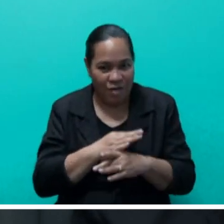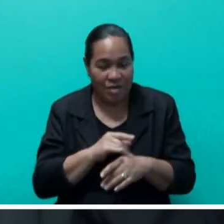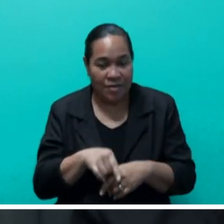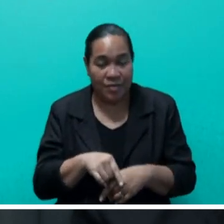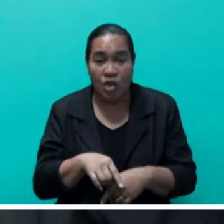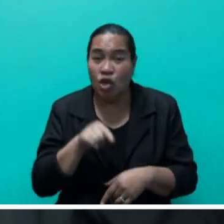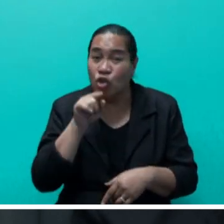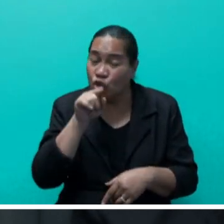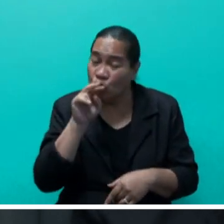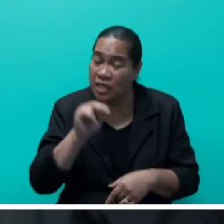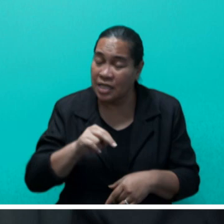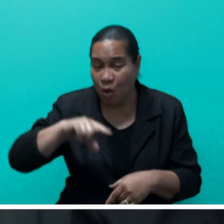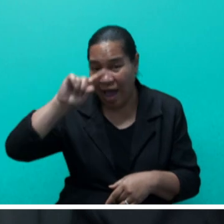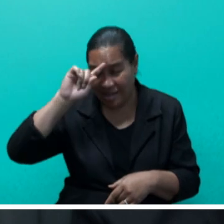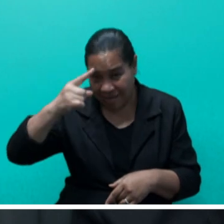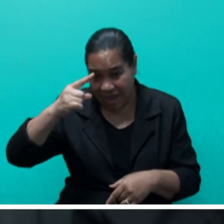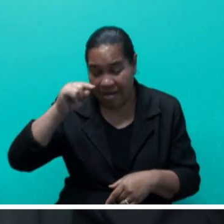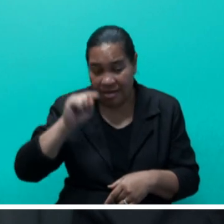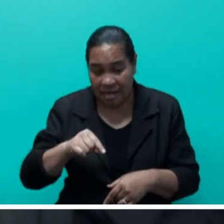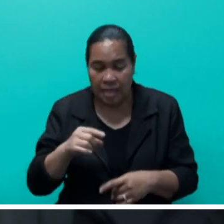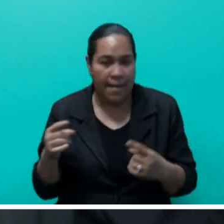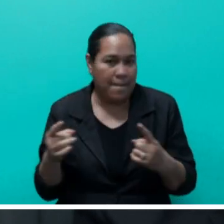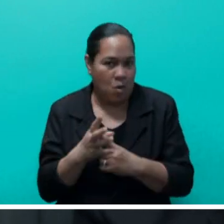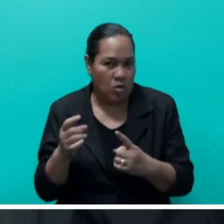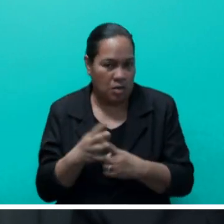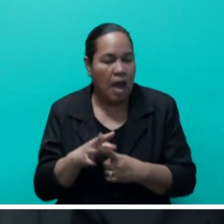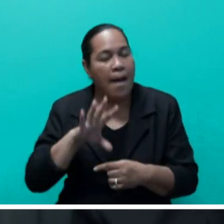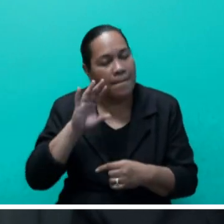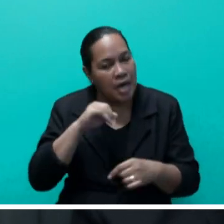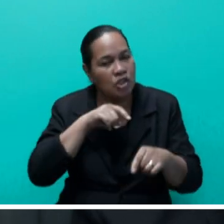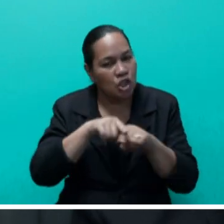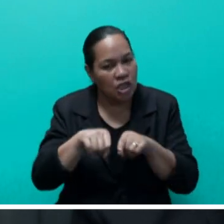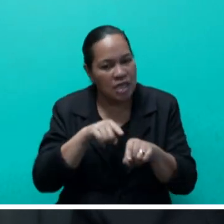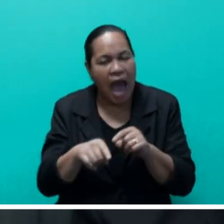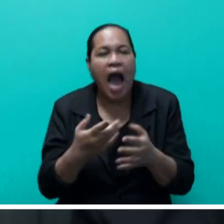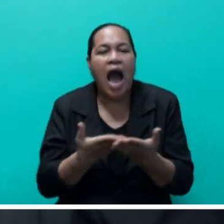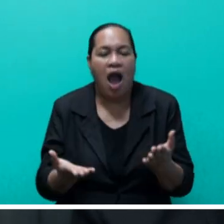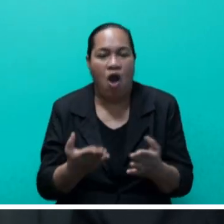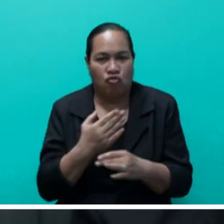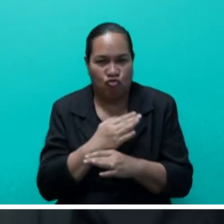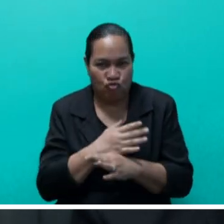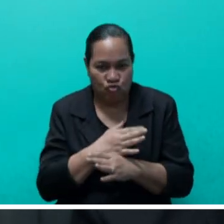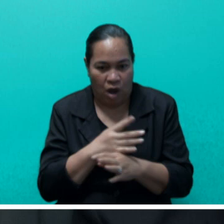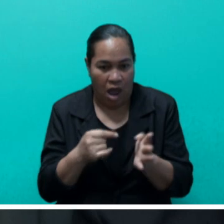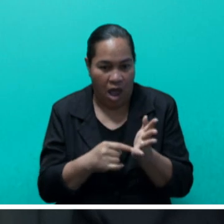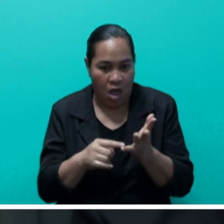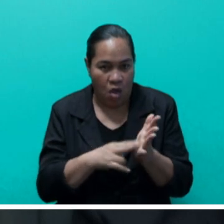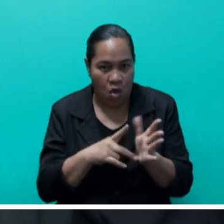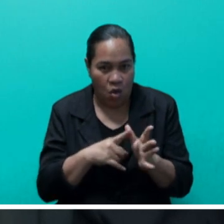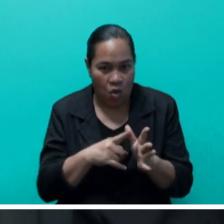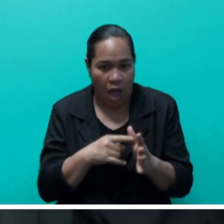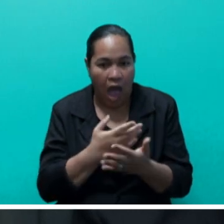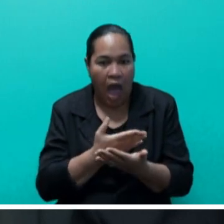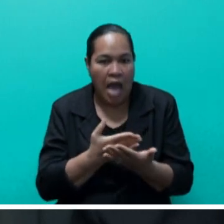supply, it is imperative that we learn the nature of tuna, and that is in a highly migratory